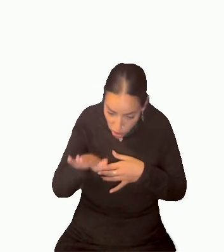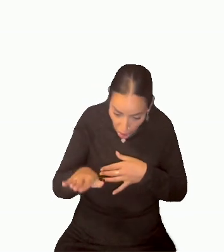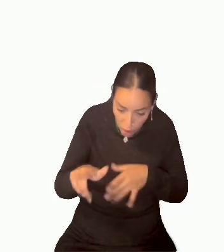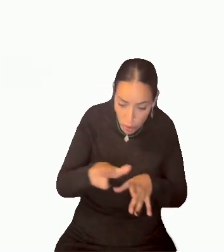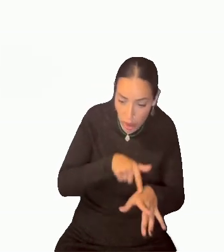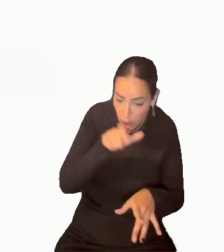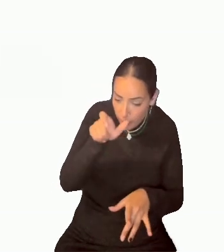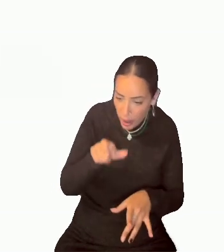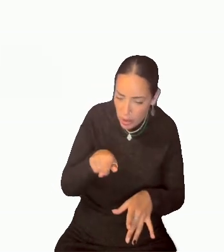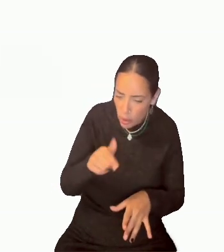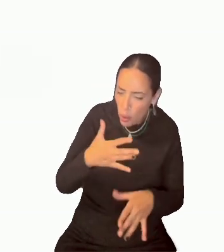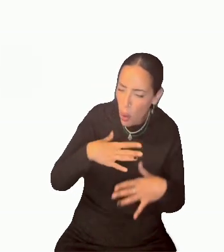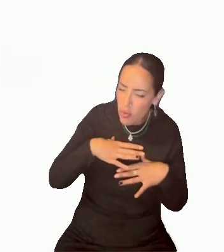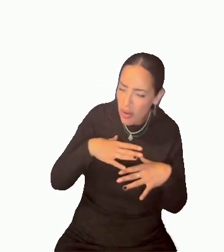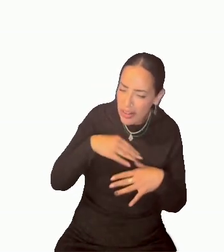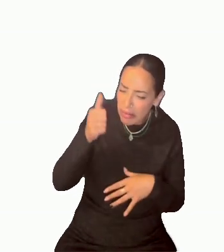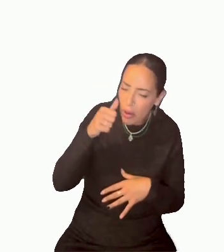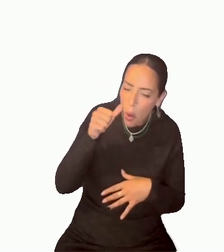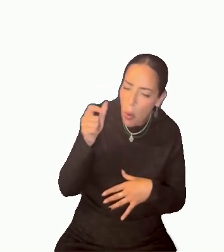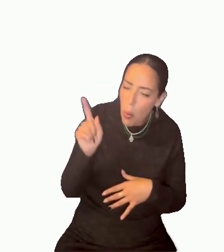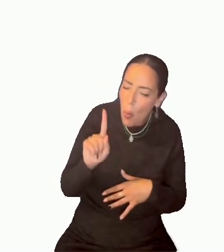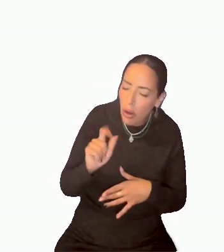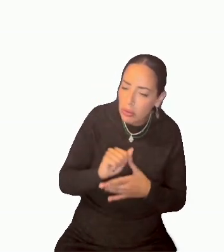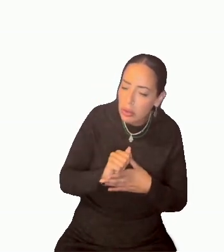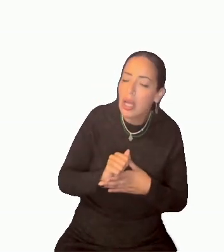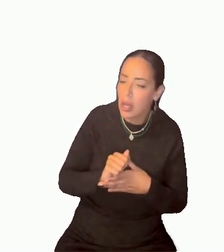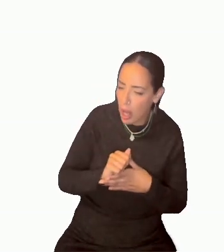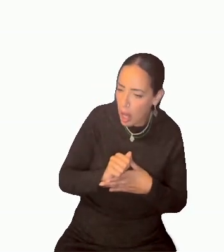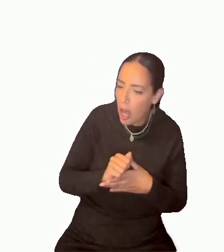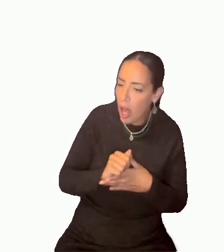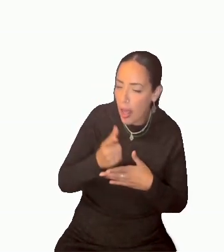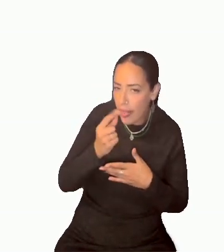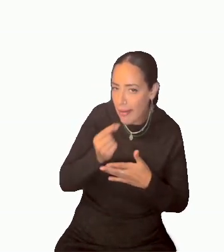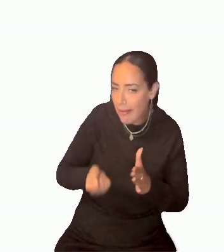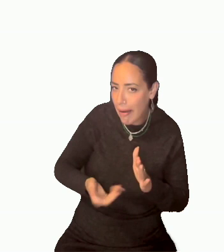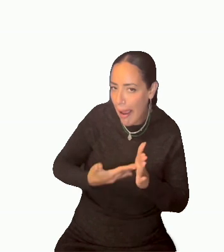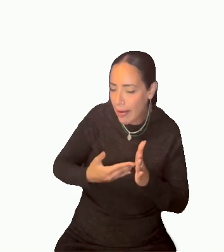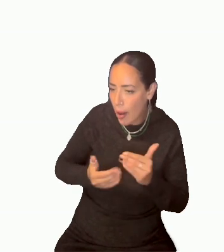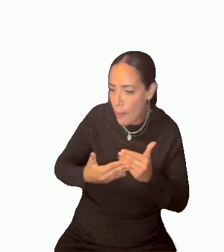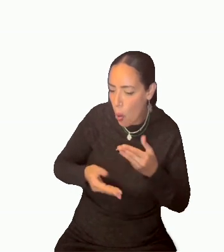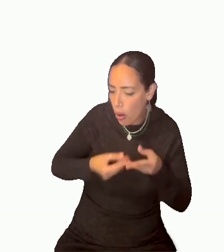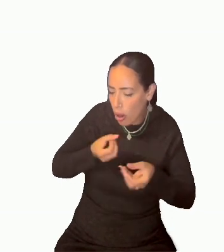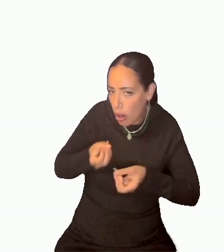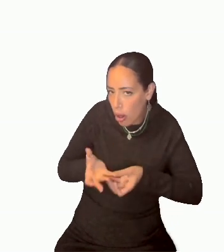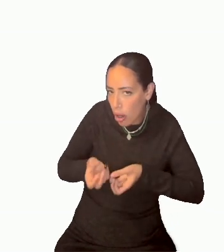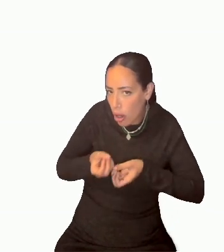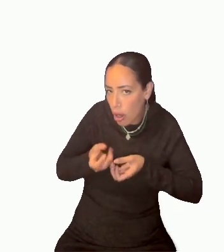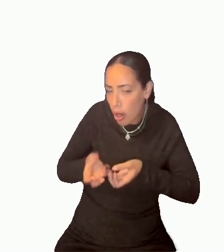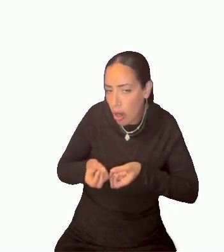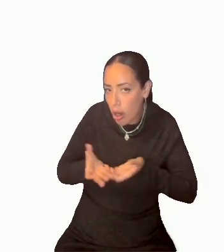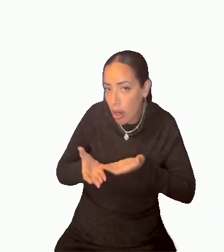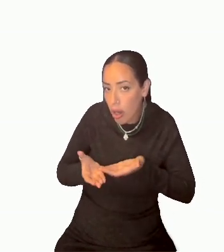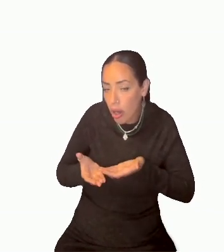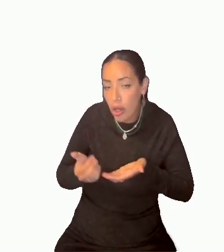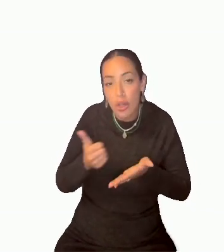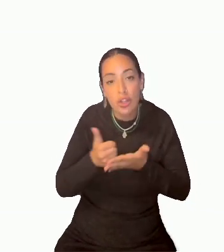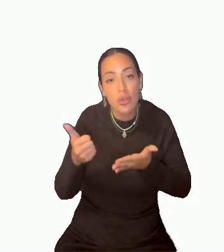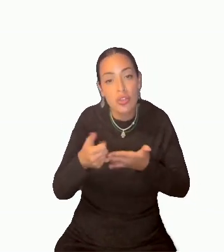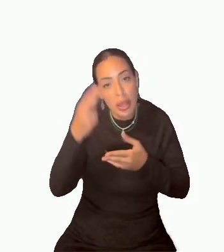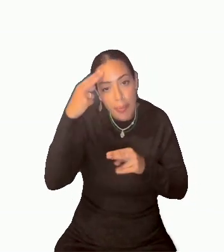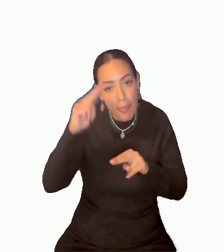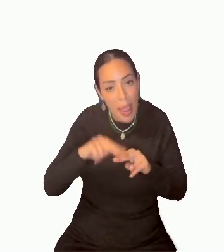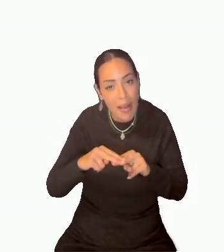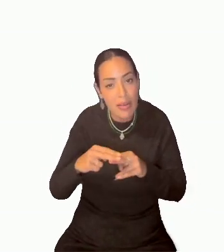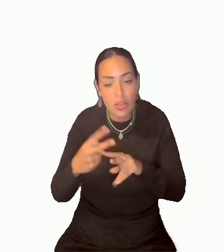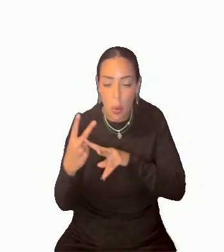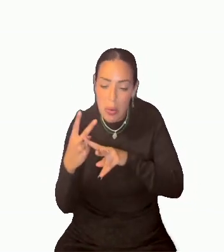child or young person what they already know and then to build on this knowledge. Often parents and caregivers believe that they've